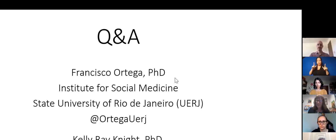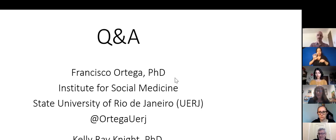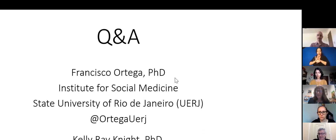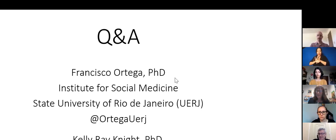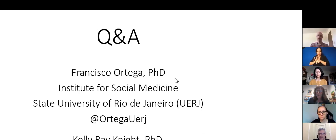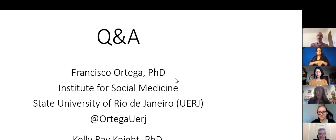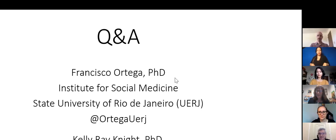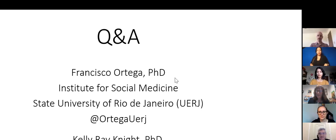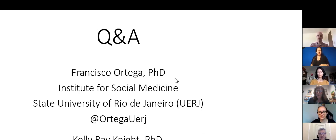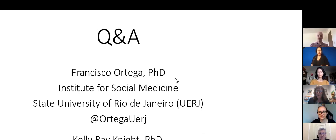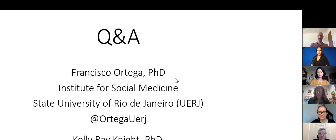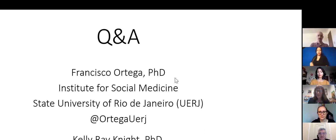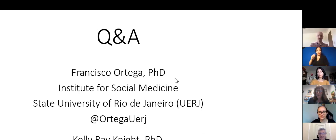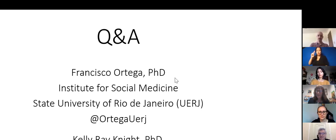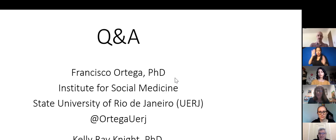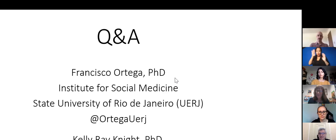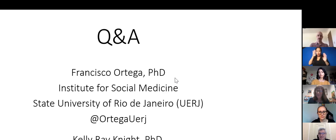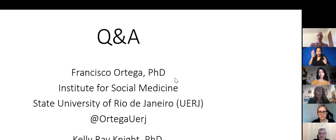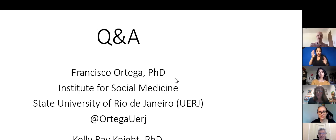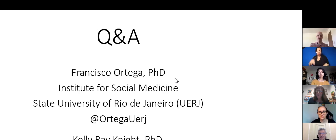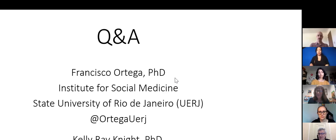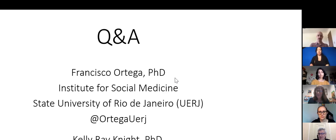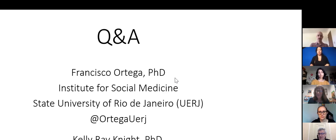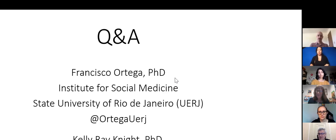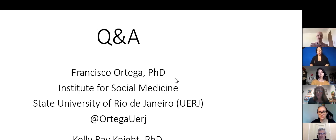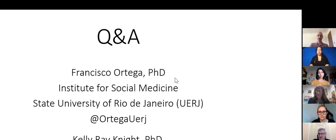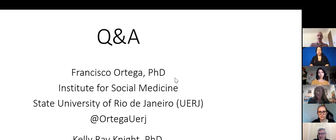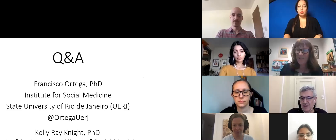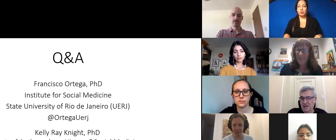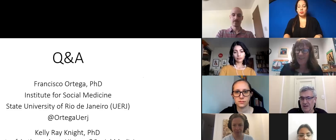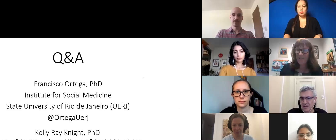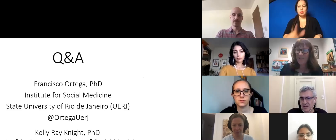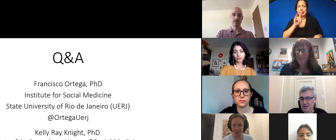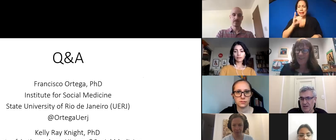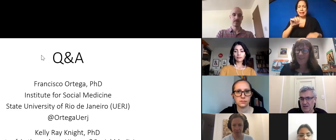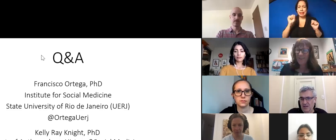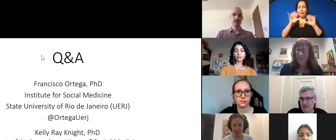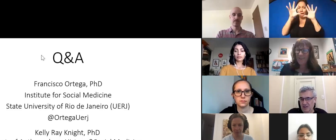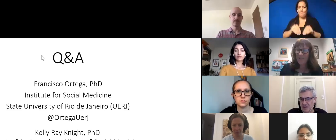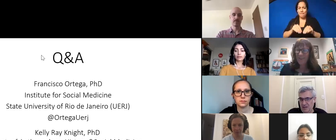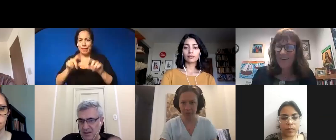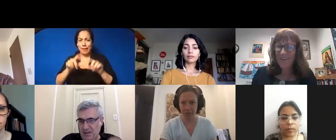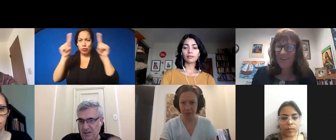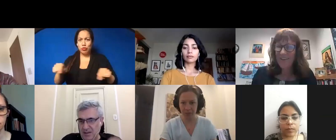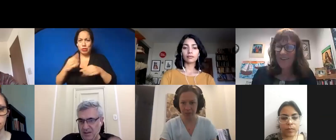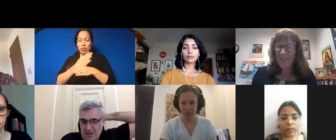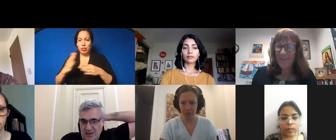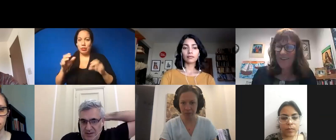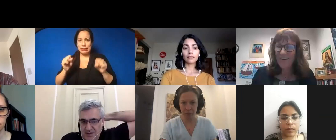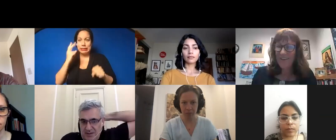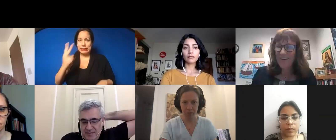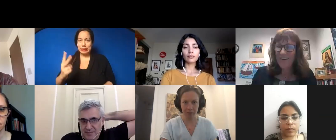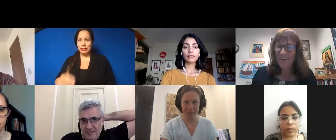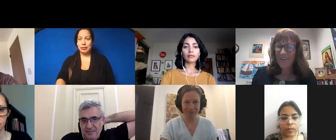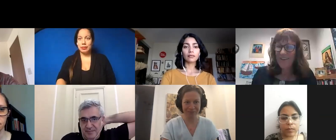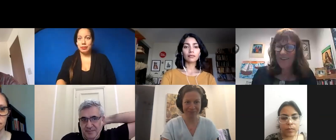everybody. As we wait for everybody, Lily, also if you could turn off the screen share so we can get to a big